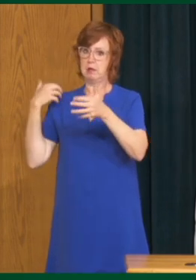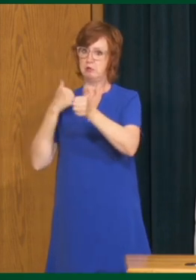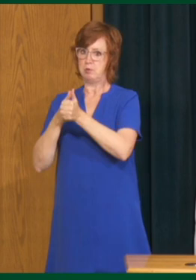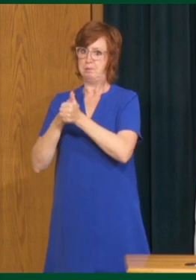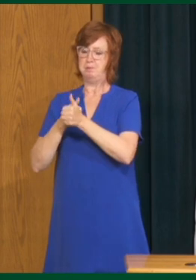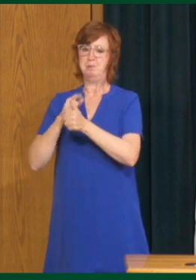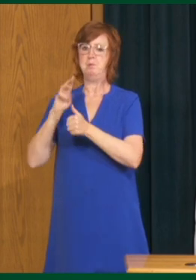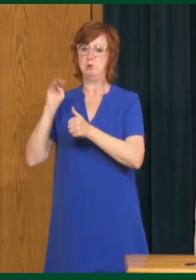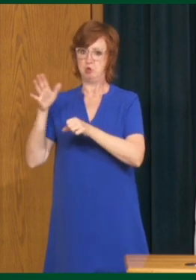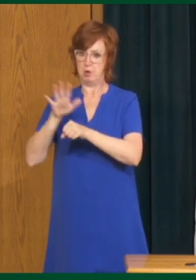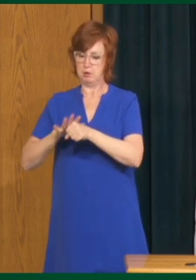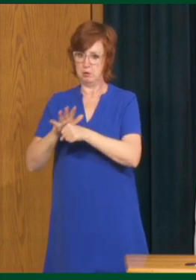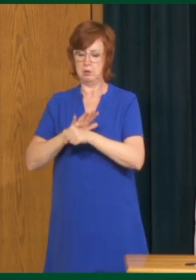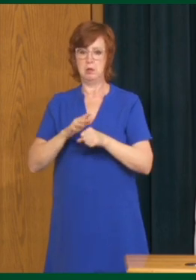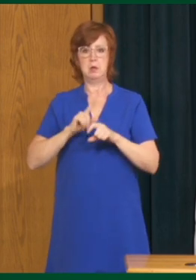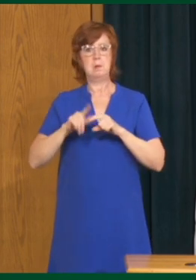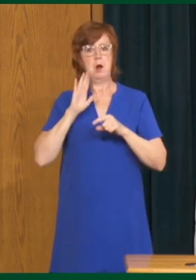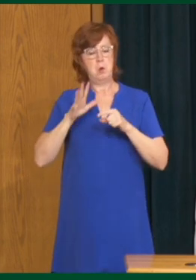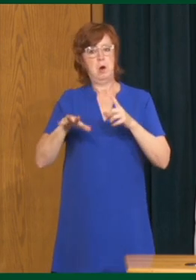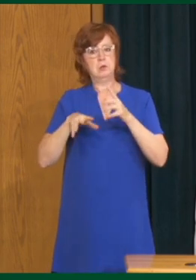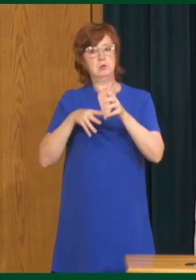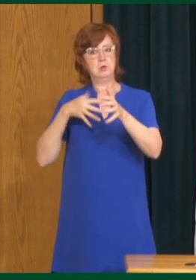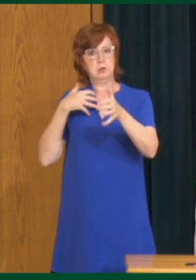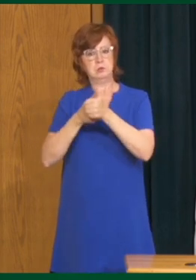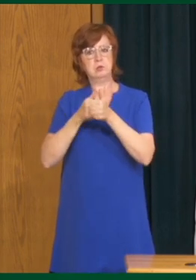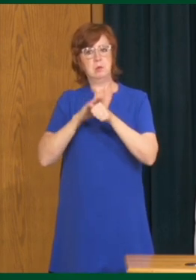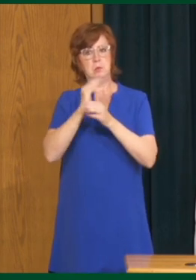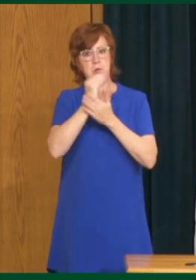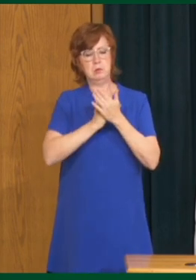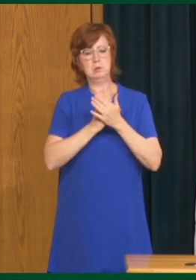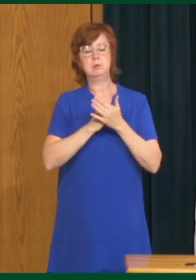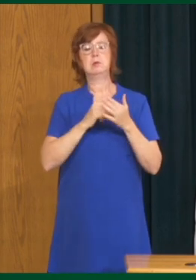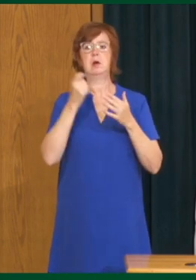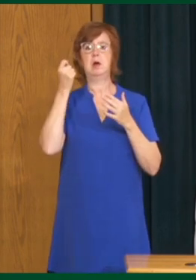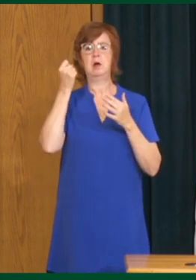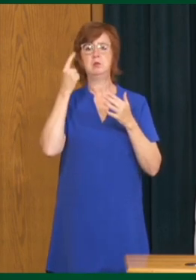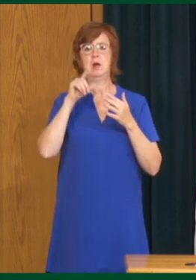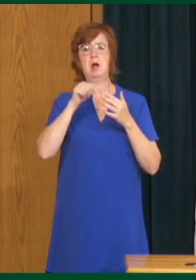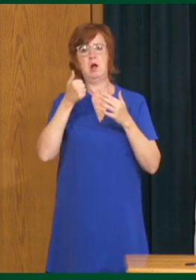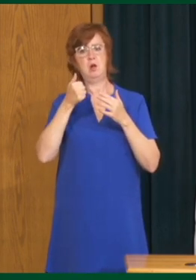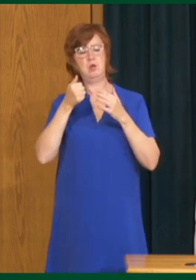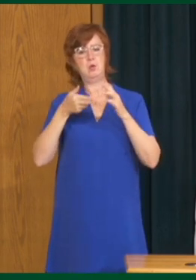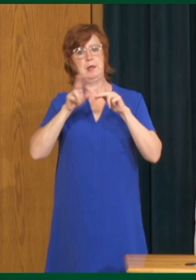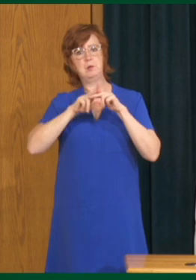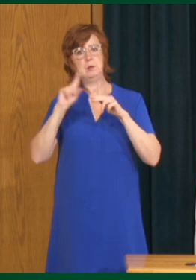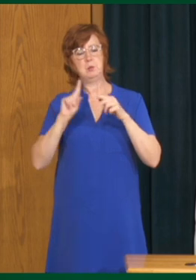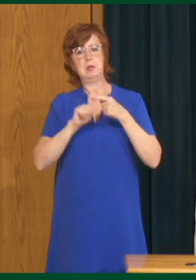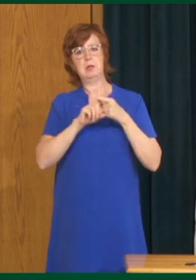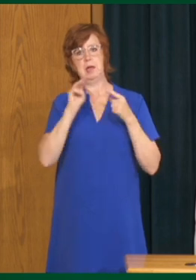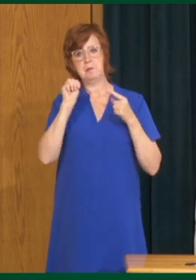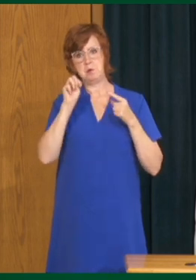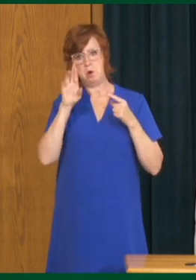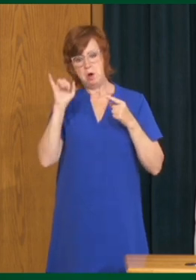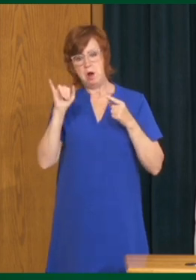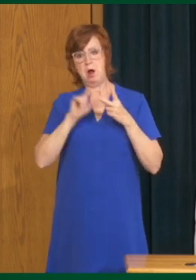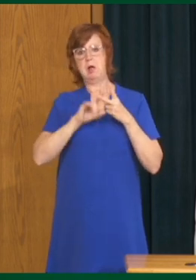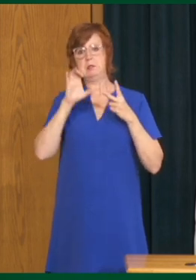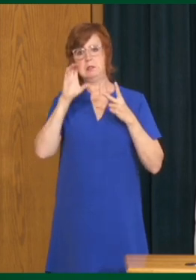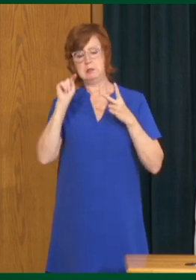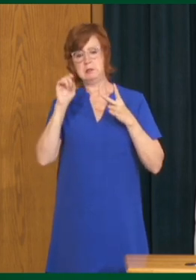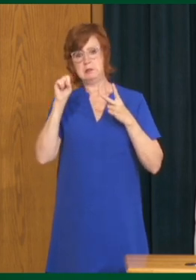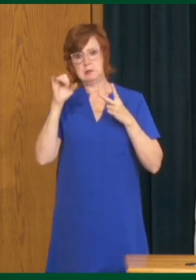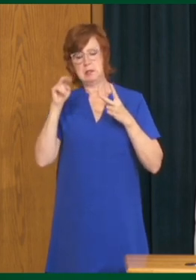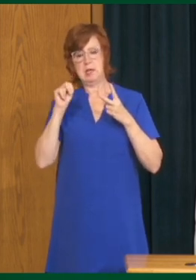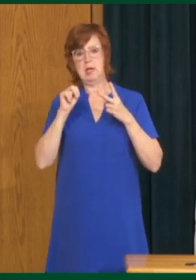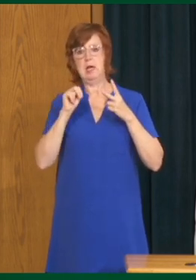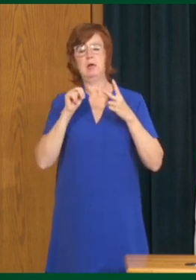Authority. Diagnostic imaging services will also continue to increase. However, they are currently performing at 90% of their